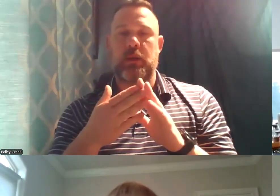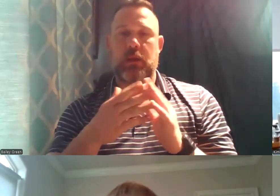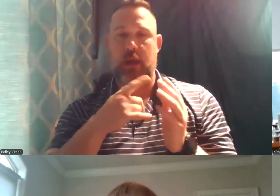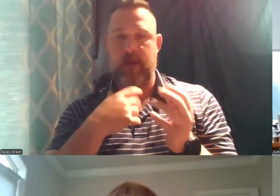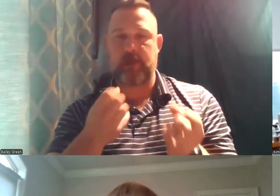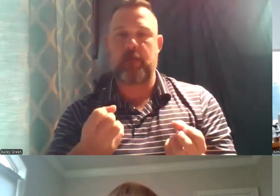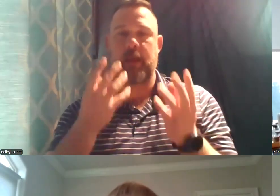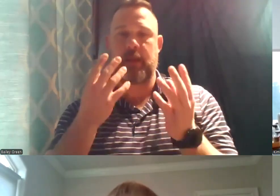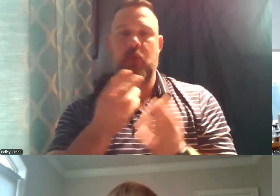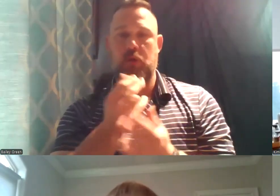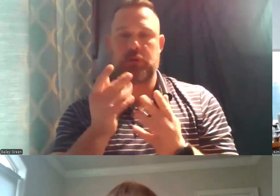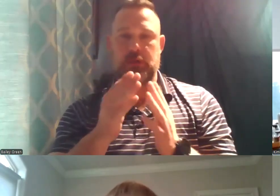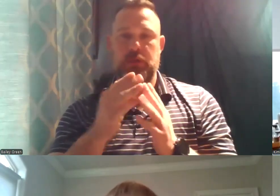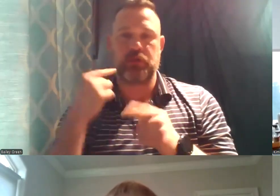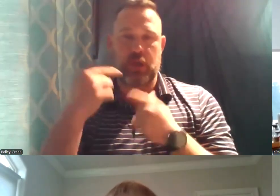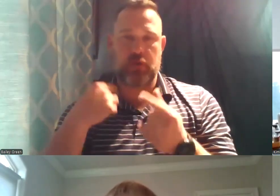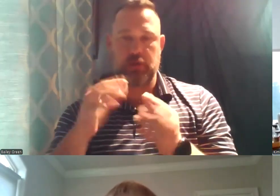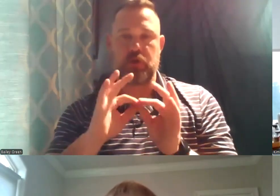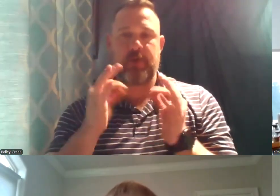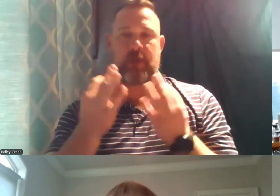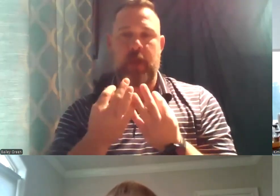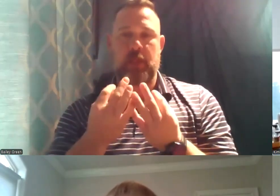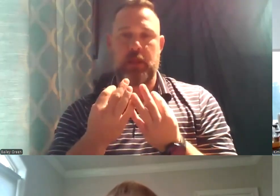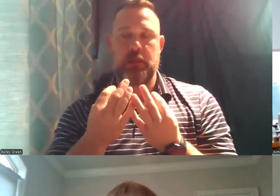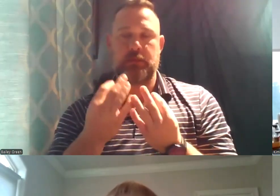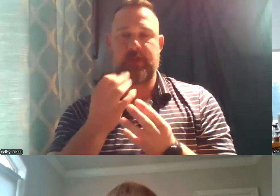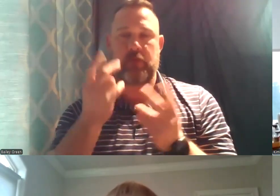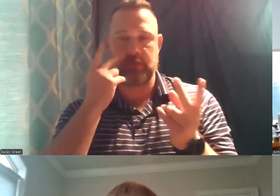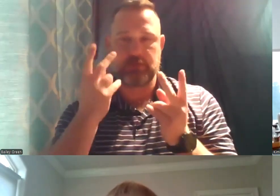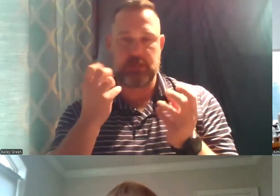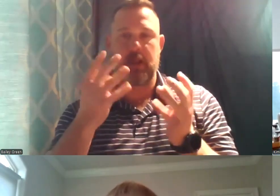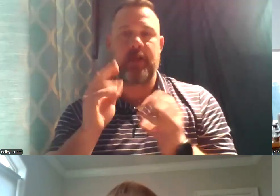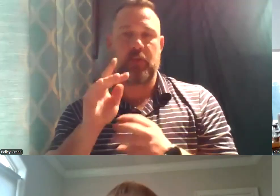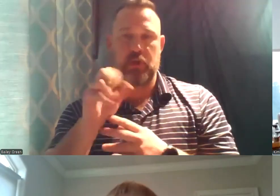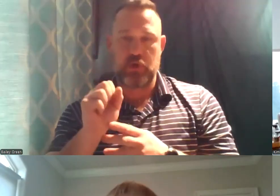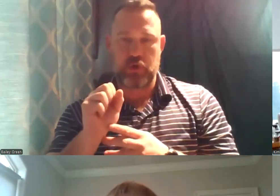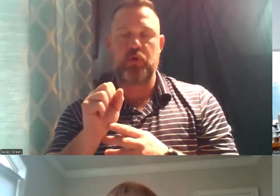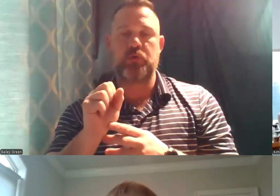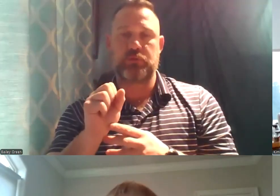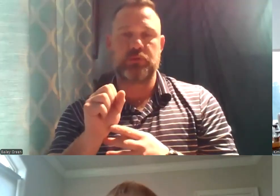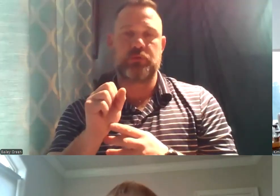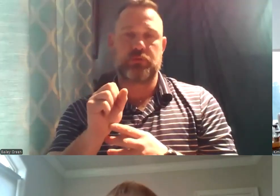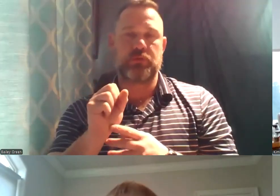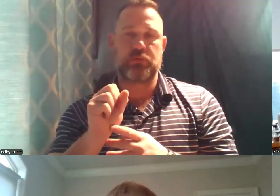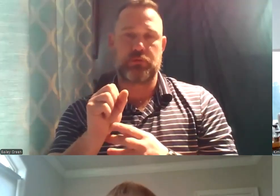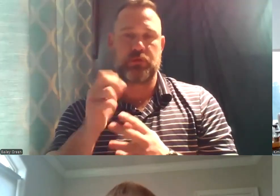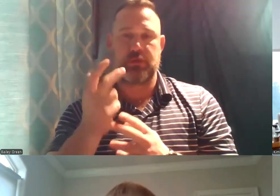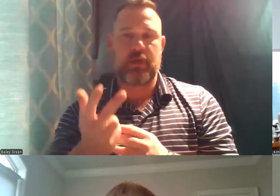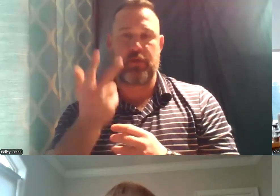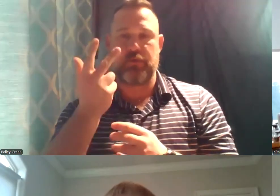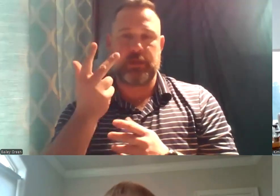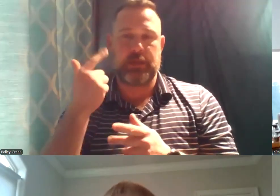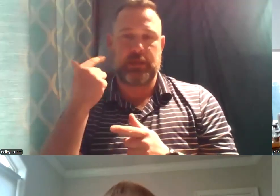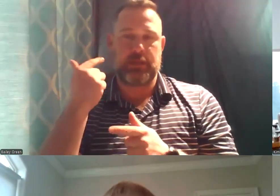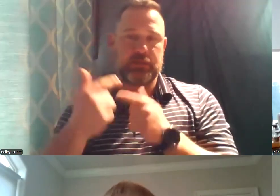many multi-generational families. And so if you've seen any of the news coverage of it, you've probably seen 3